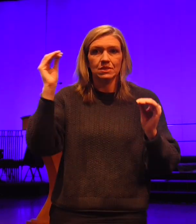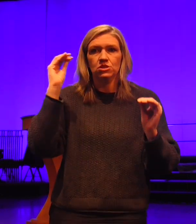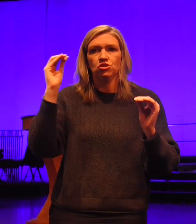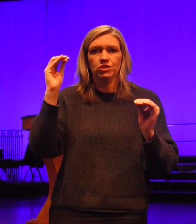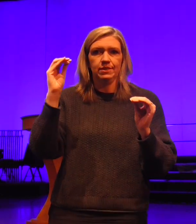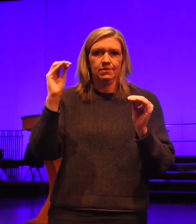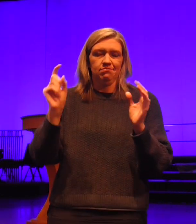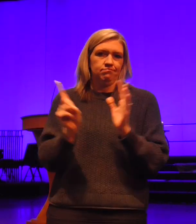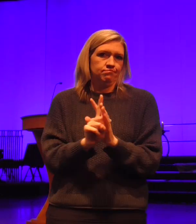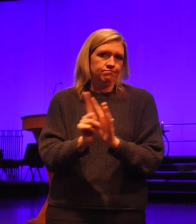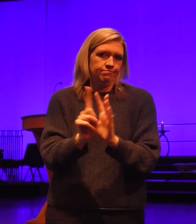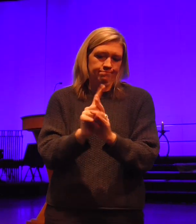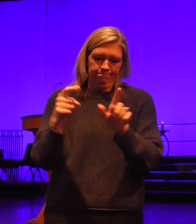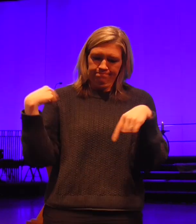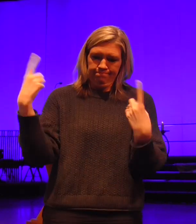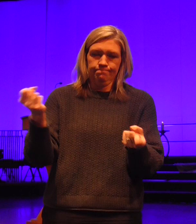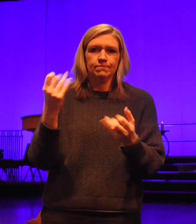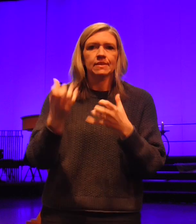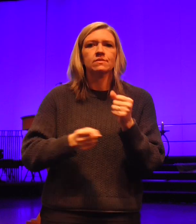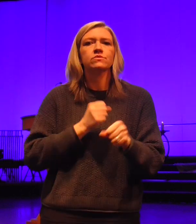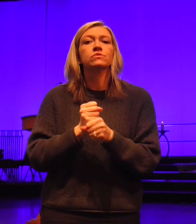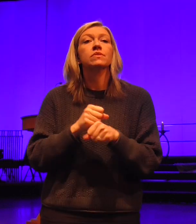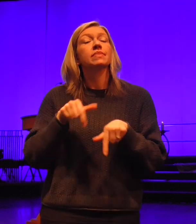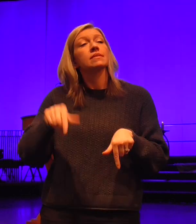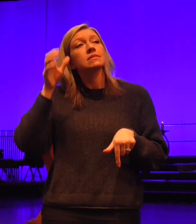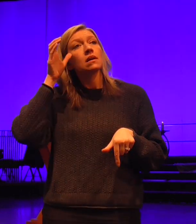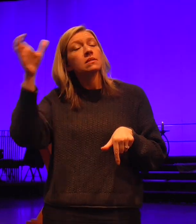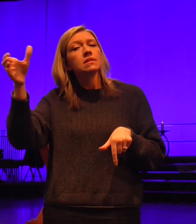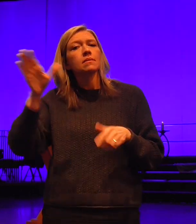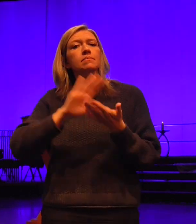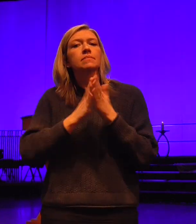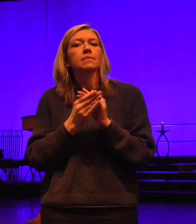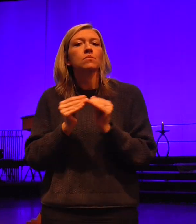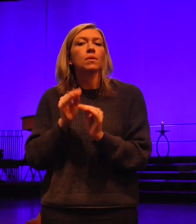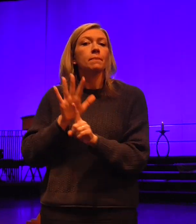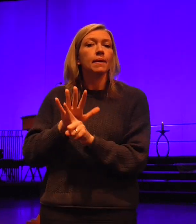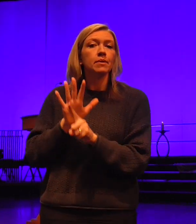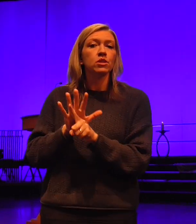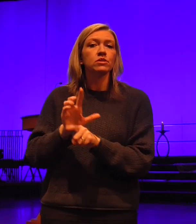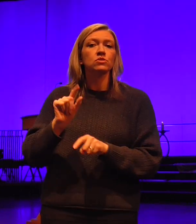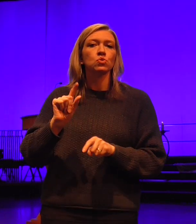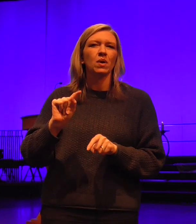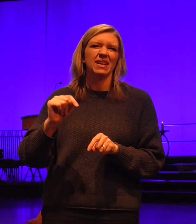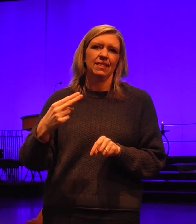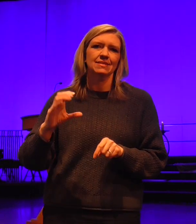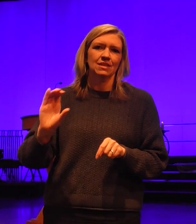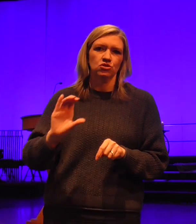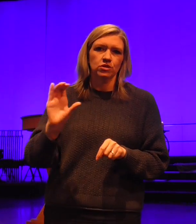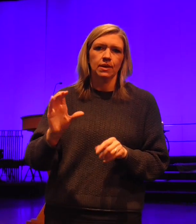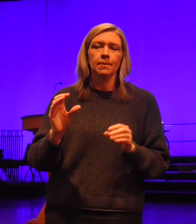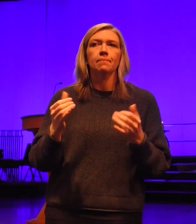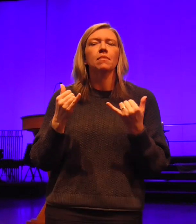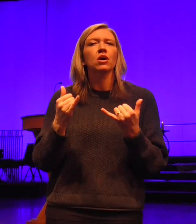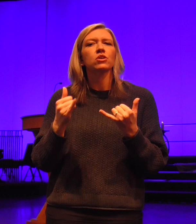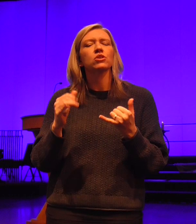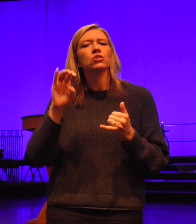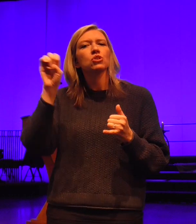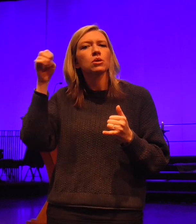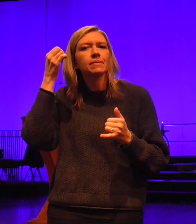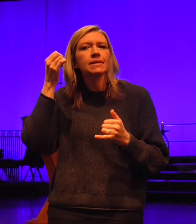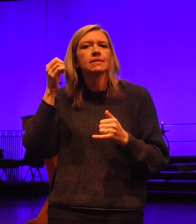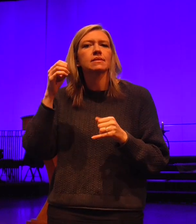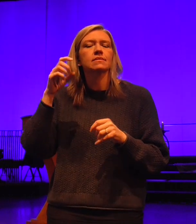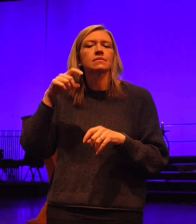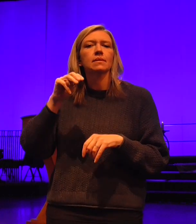form or another. And this concept was popularized in the 20th century by the modern European mystic G.I.